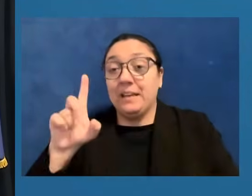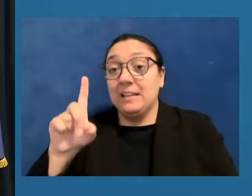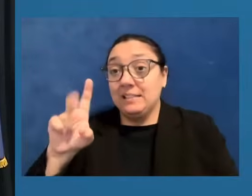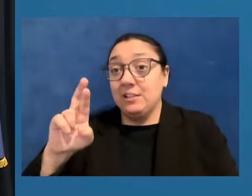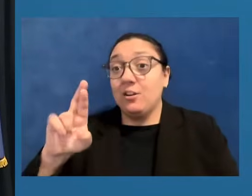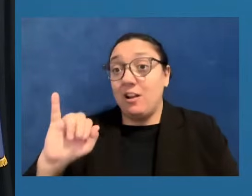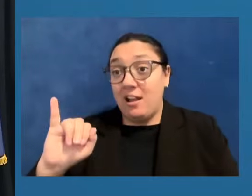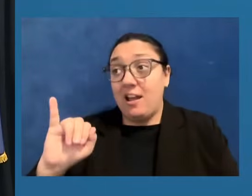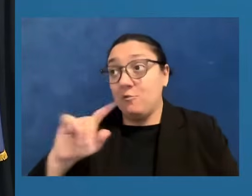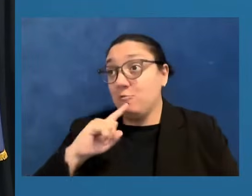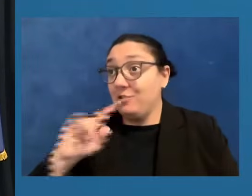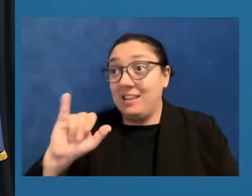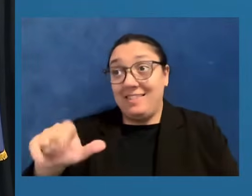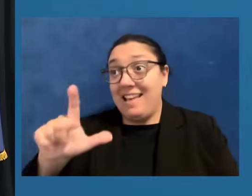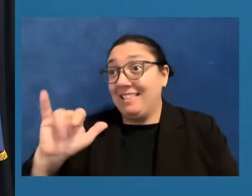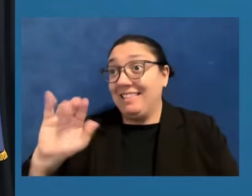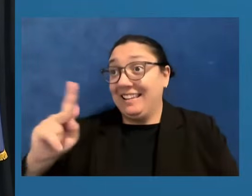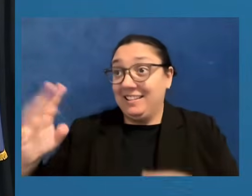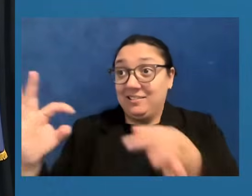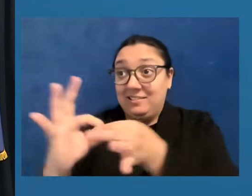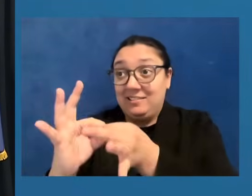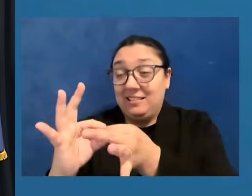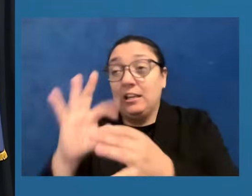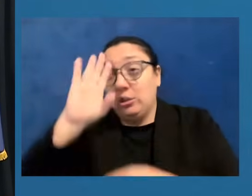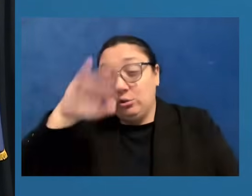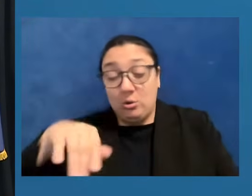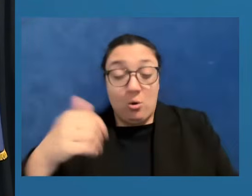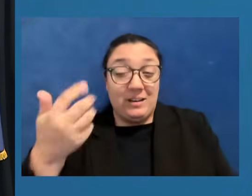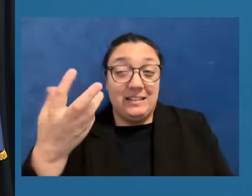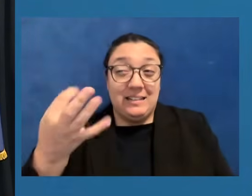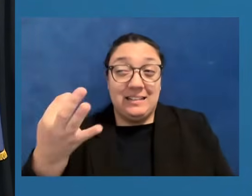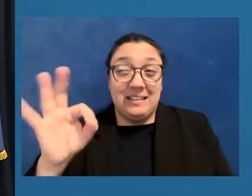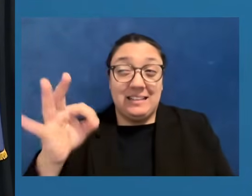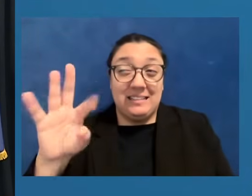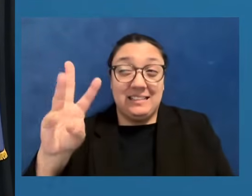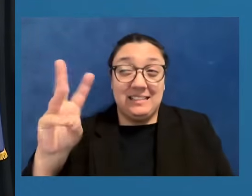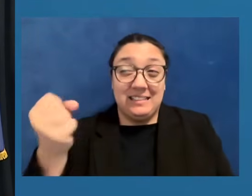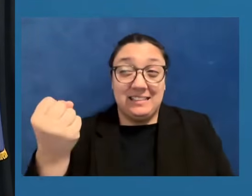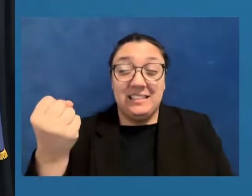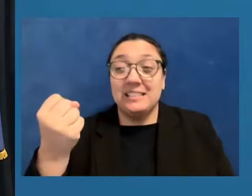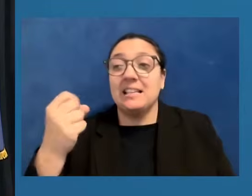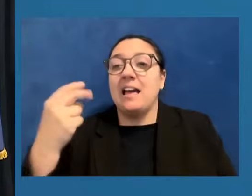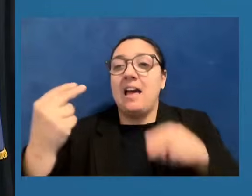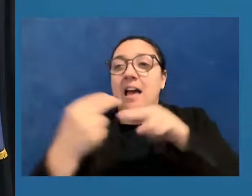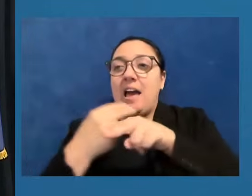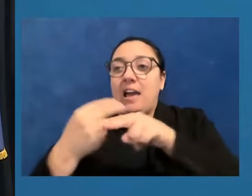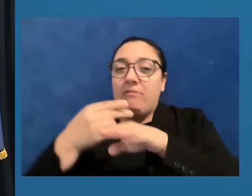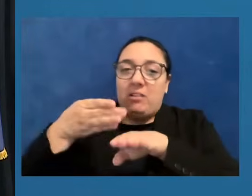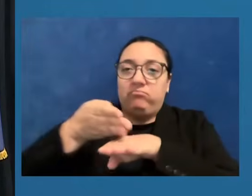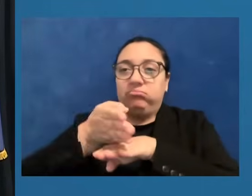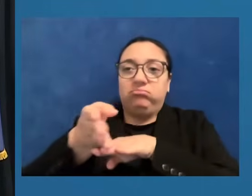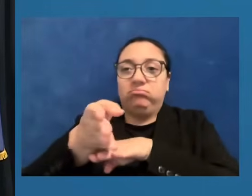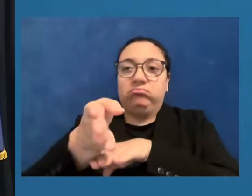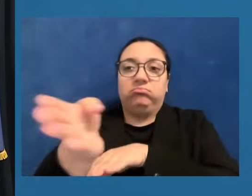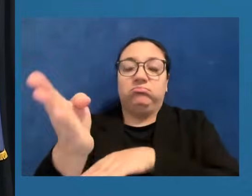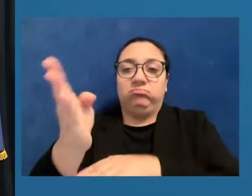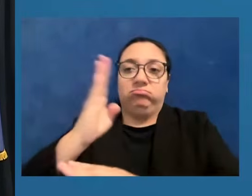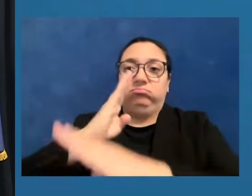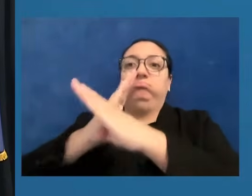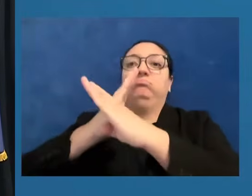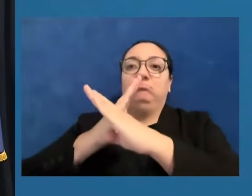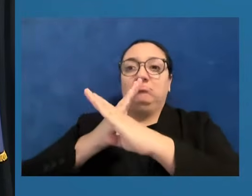LINC. As you noted, in the 1960s, a highway cut through our historically Black neighborhood, removing